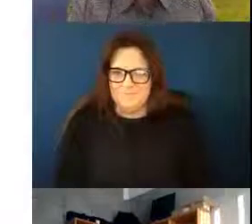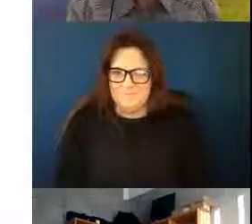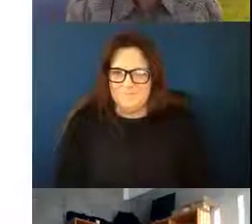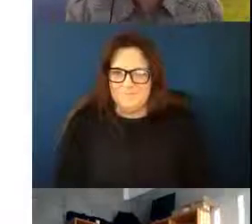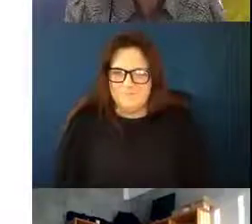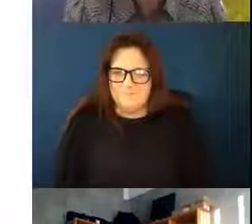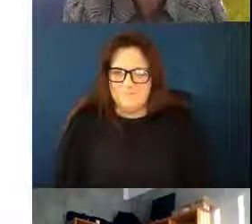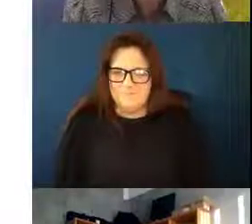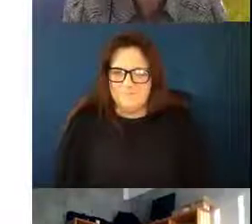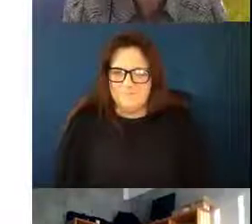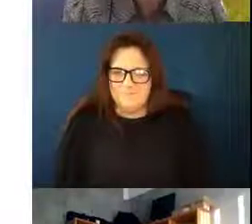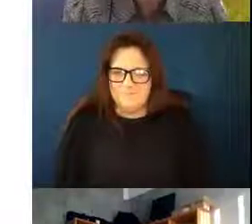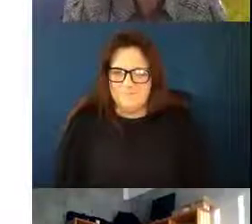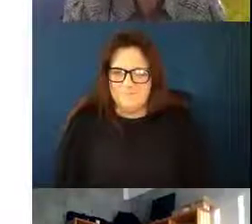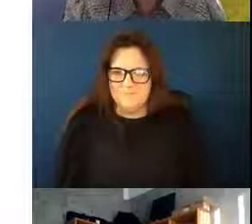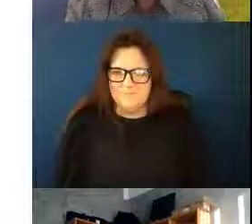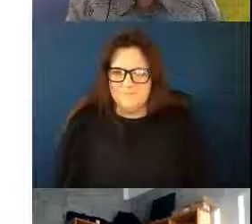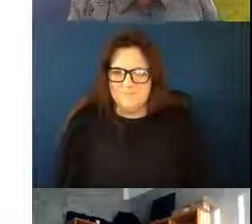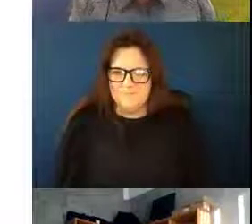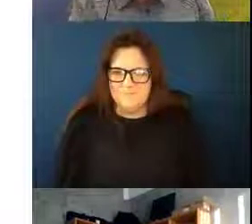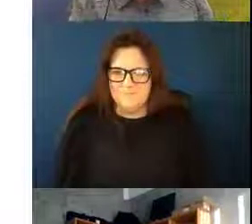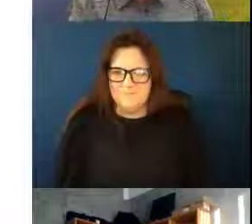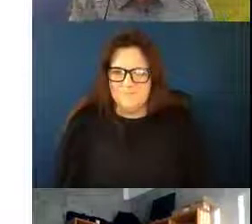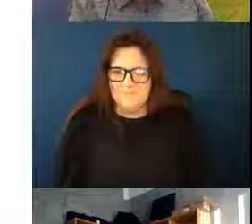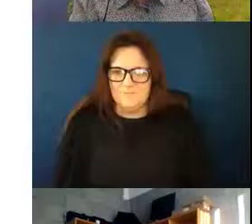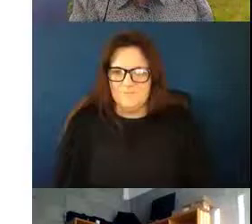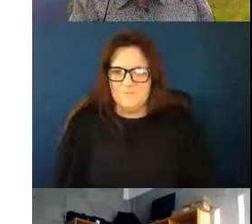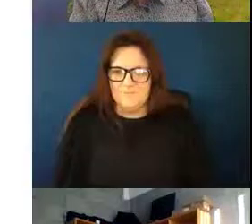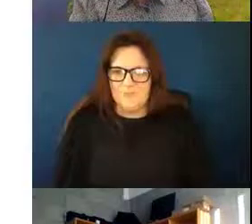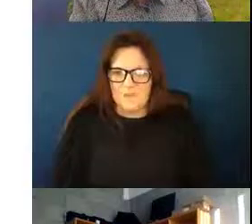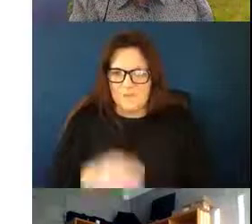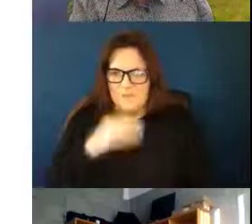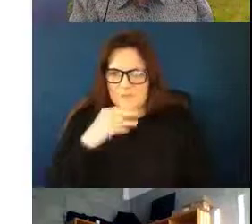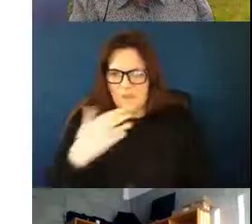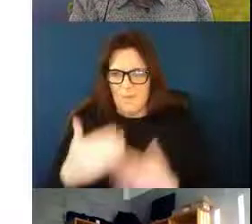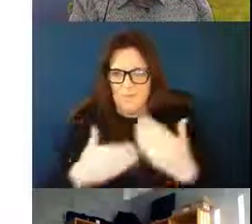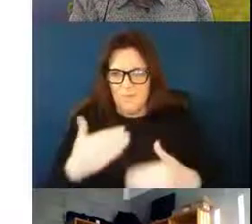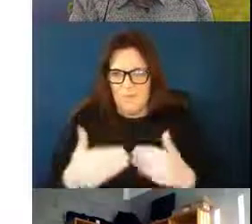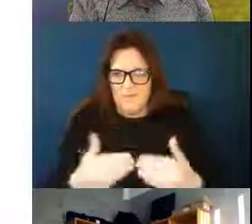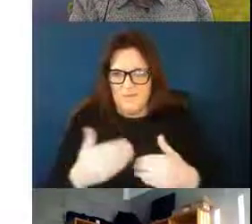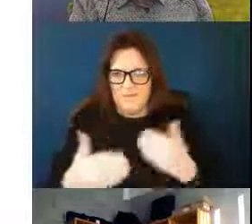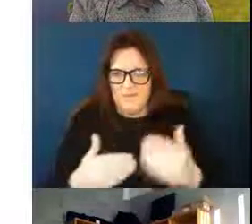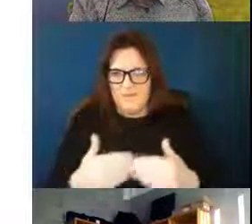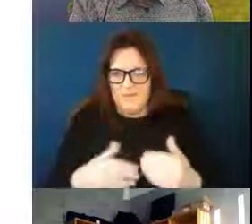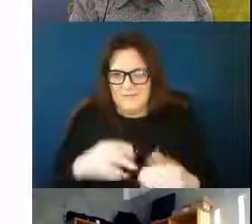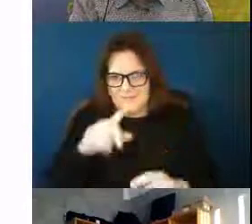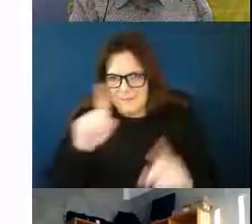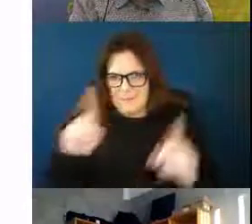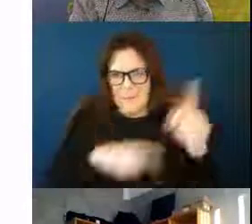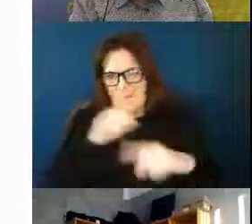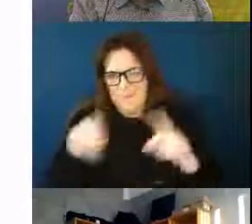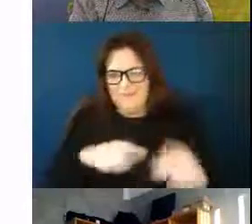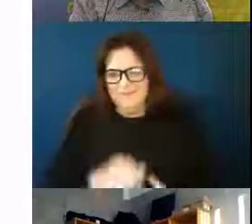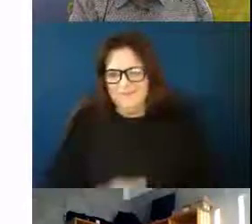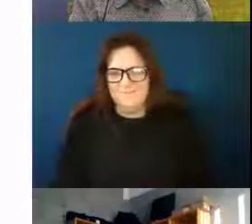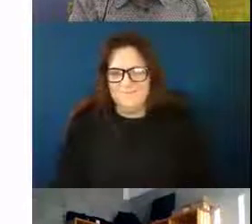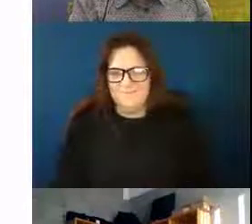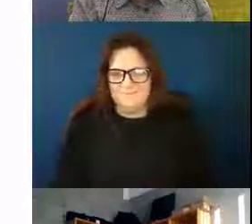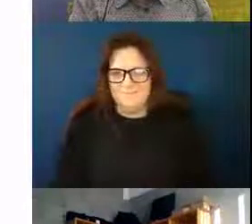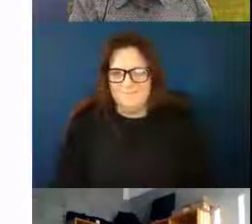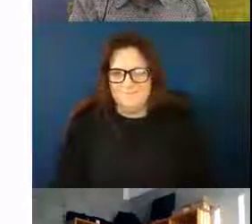So without further delay, I'm just going to go ahead and spin the wheel.